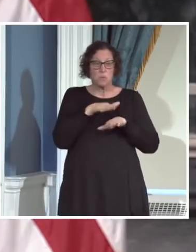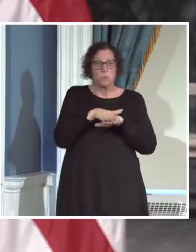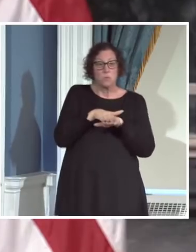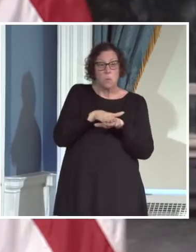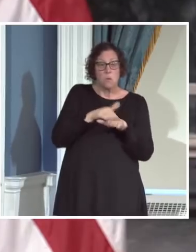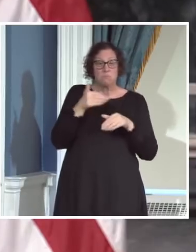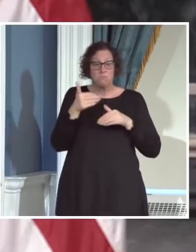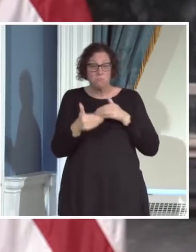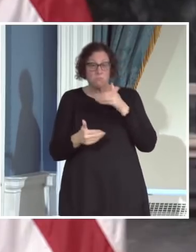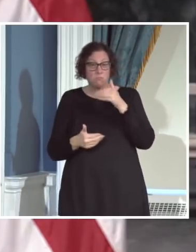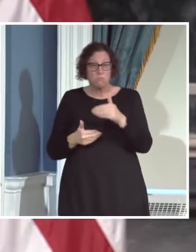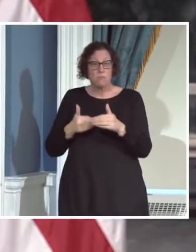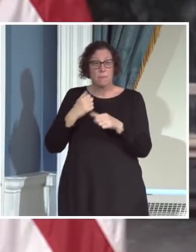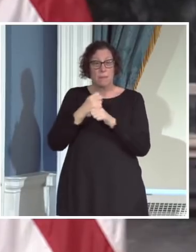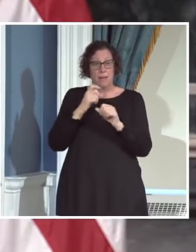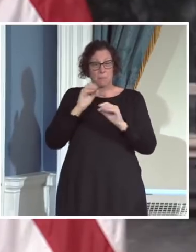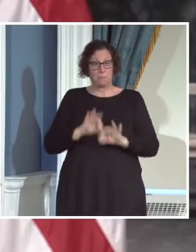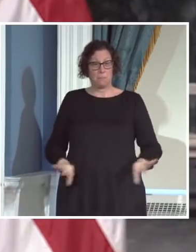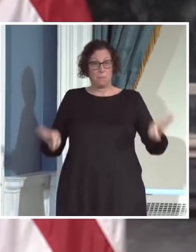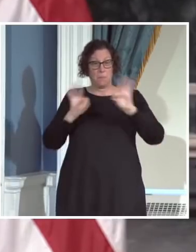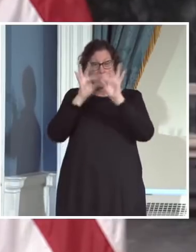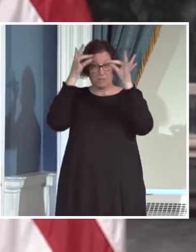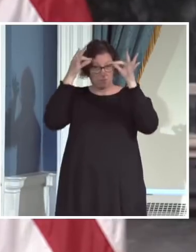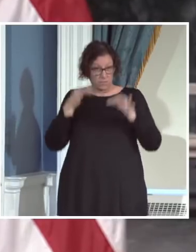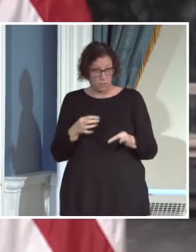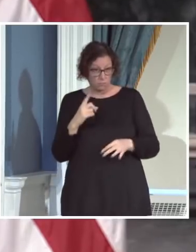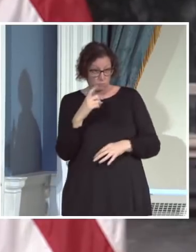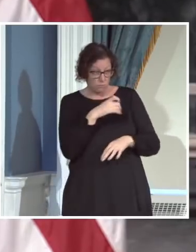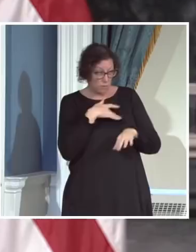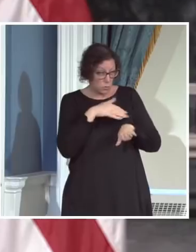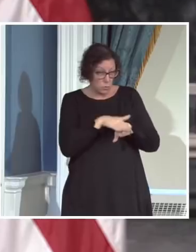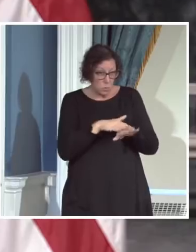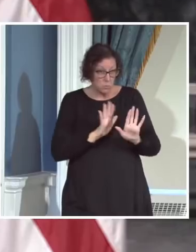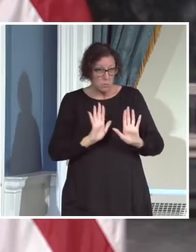get us the testing we needed and kept fighting throughout February for it.